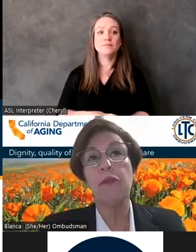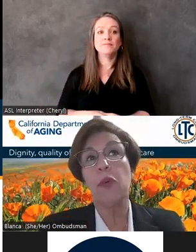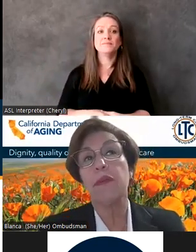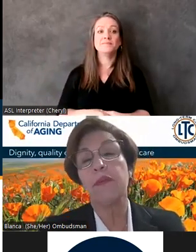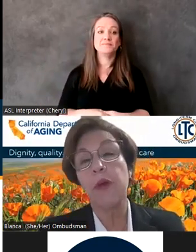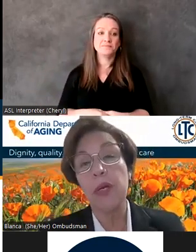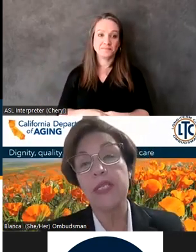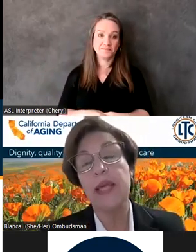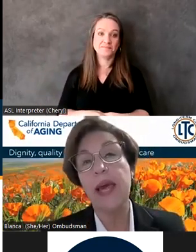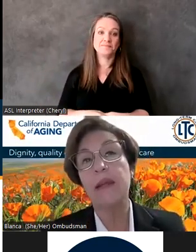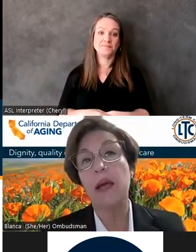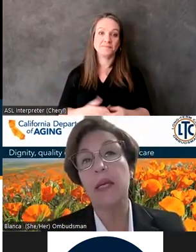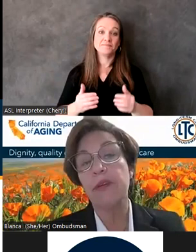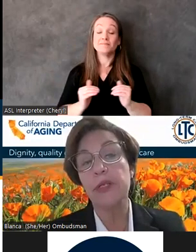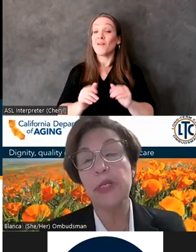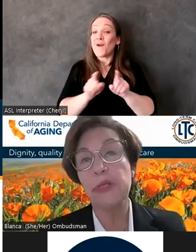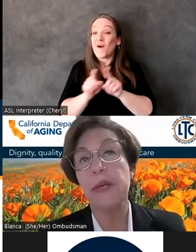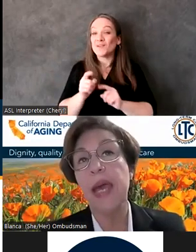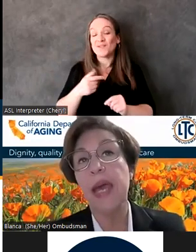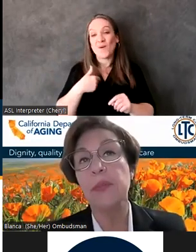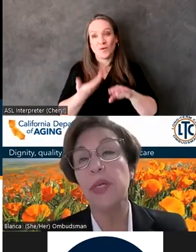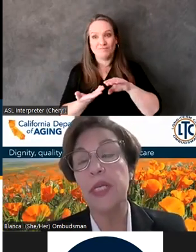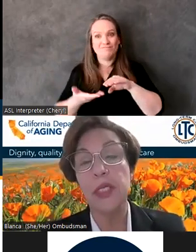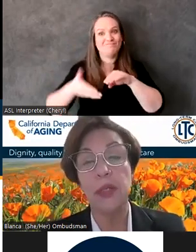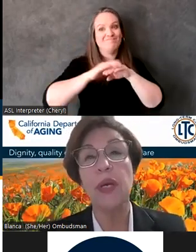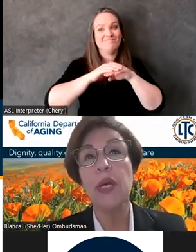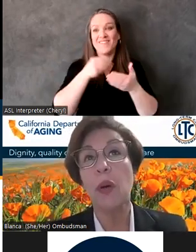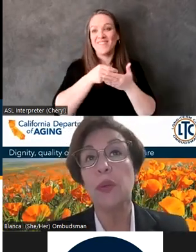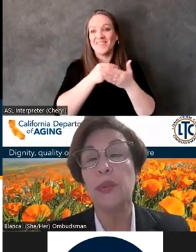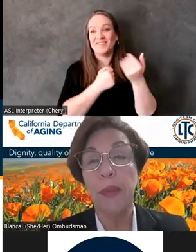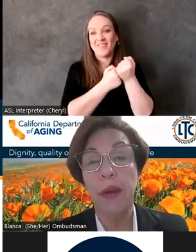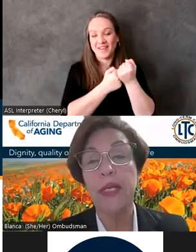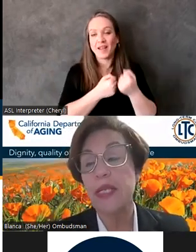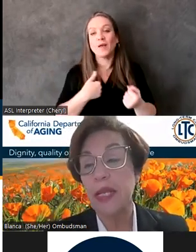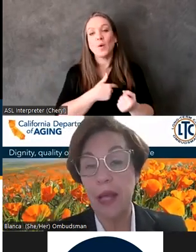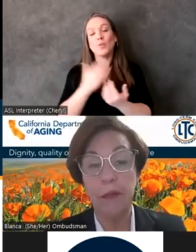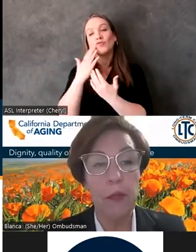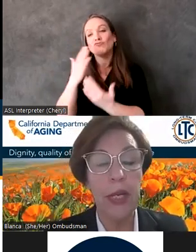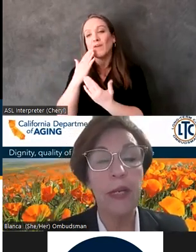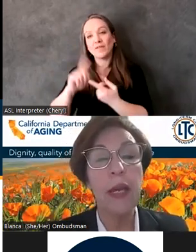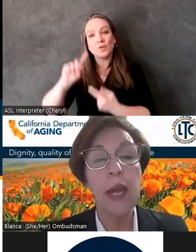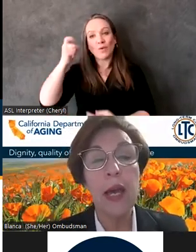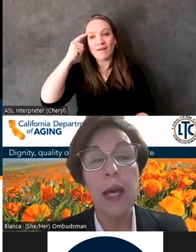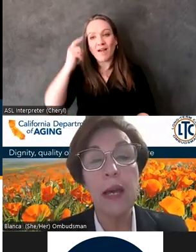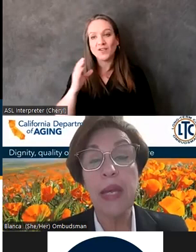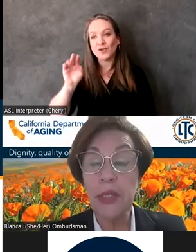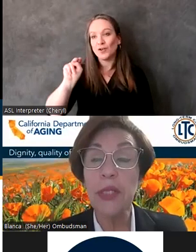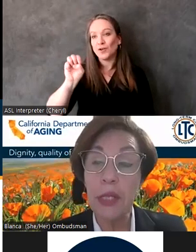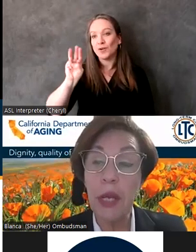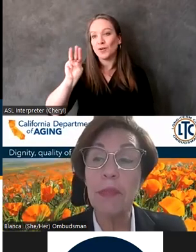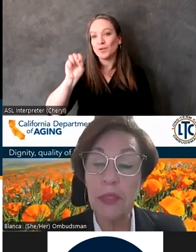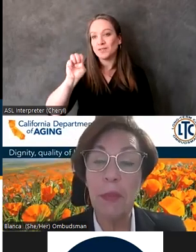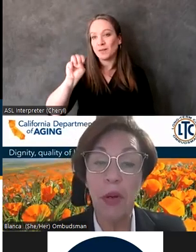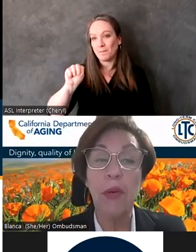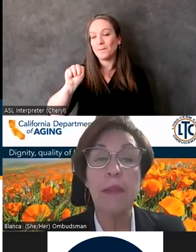grateful for the focus that Governor Newsom has put into older Americans in California. And certainly